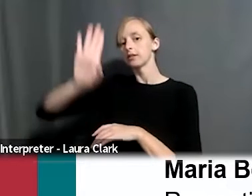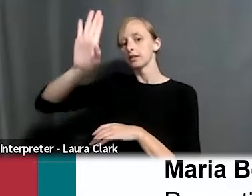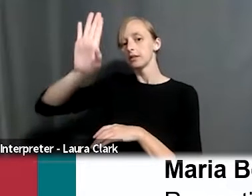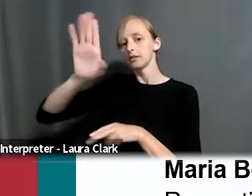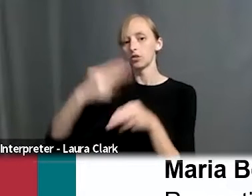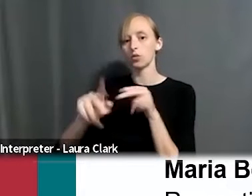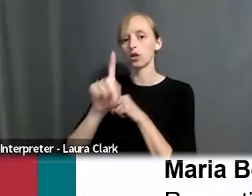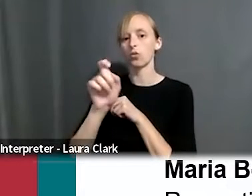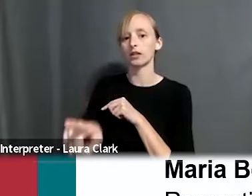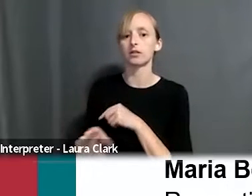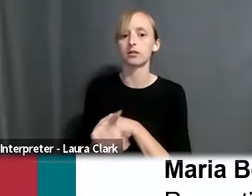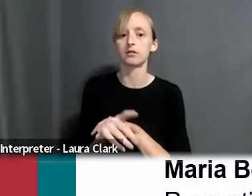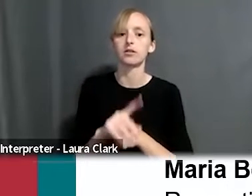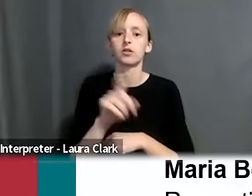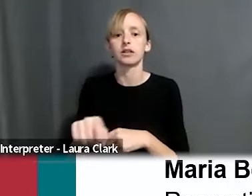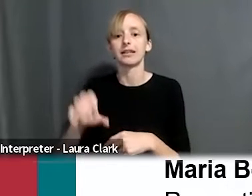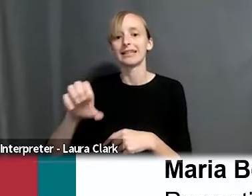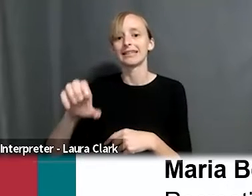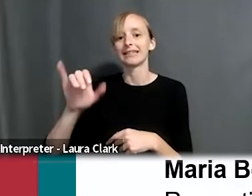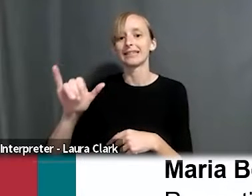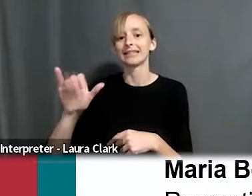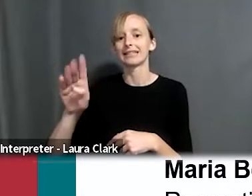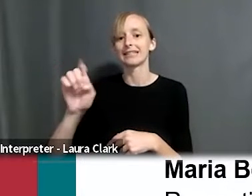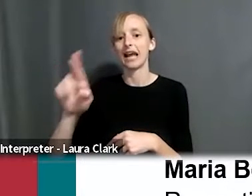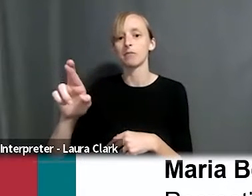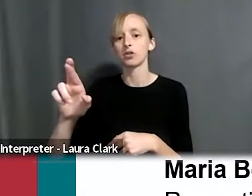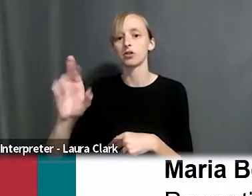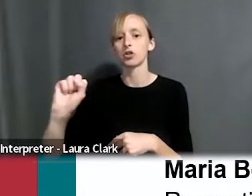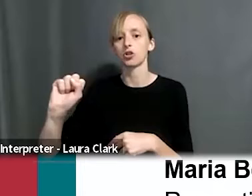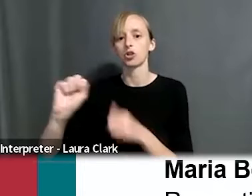that asking, are cyber sports the same thing as esports?